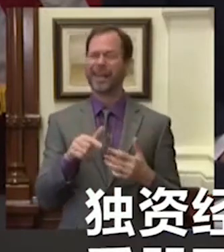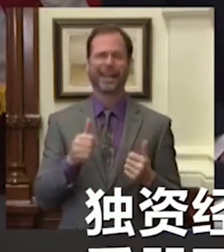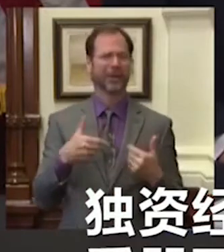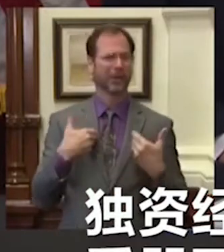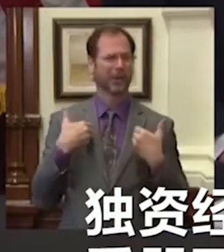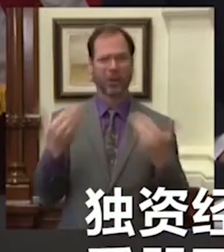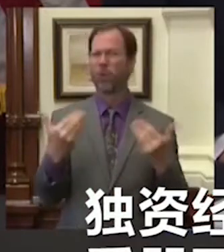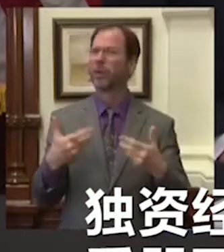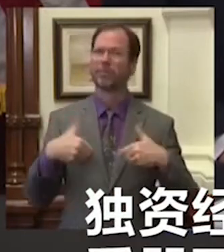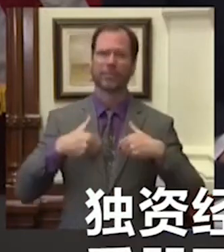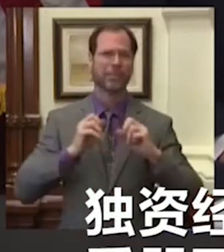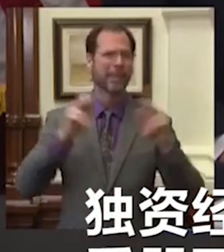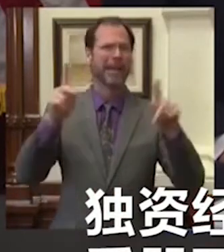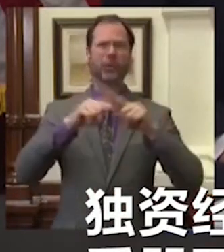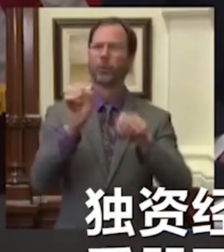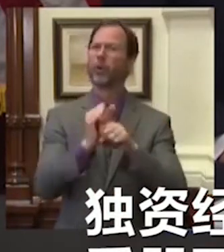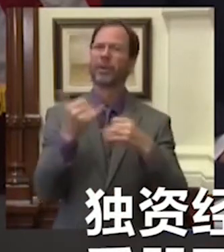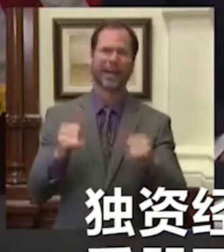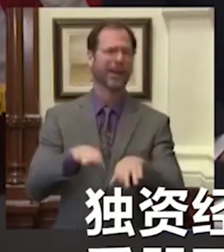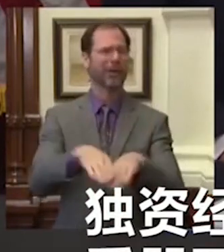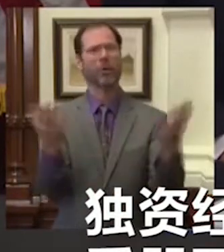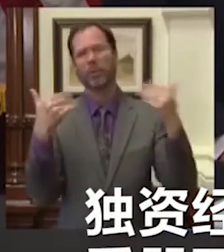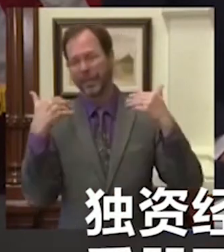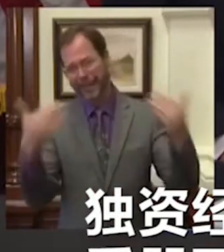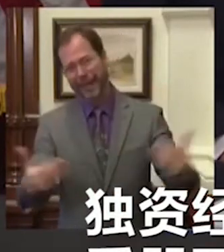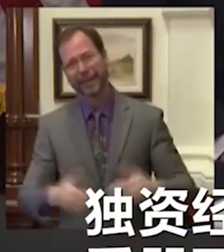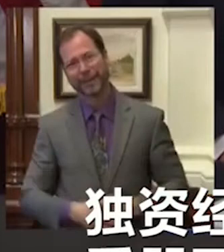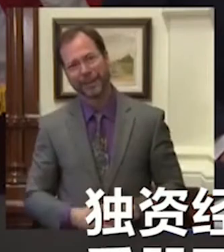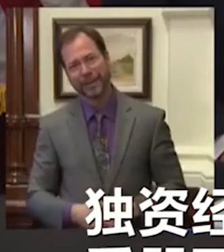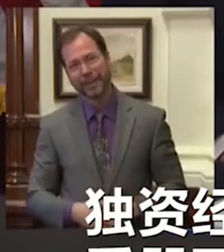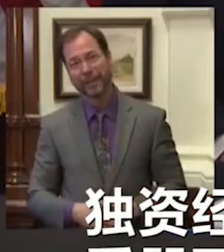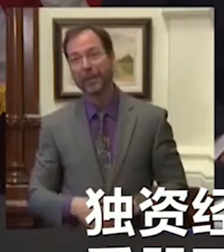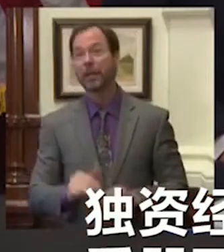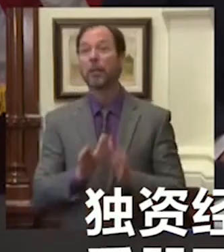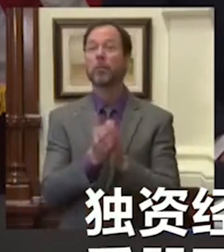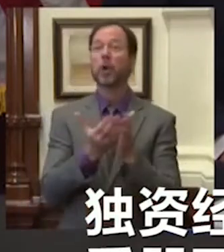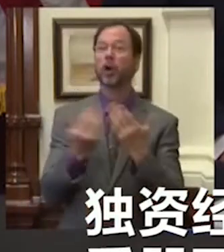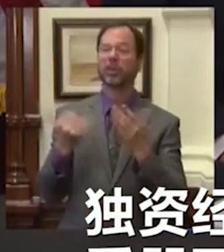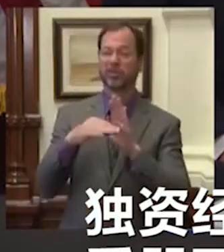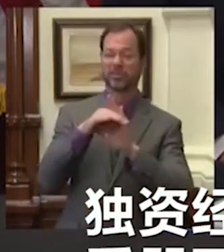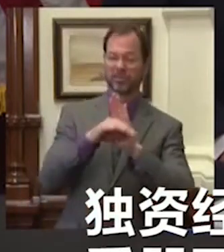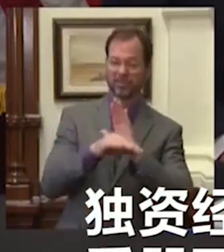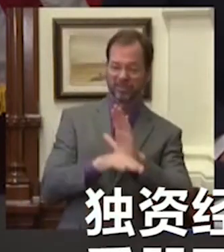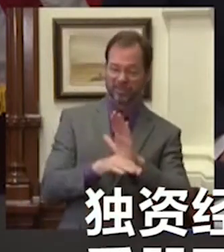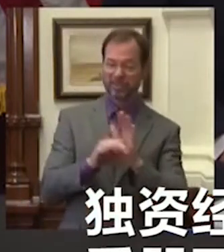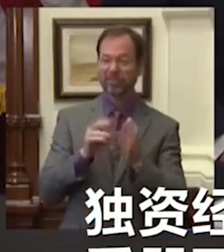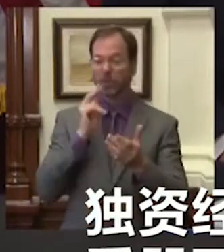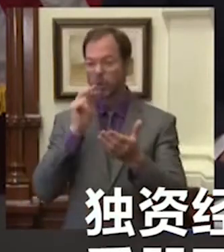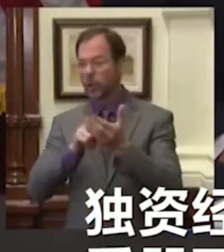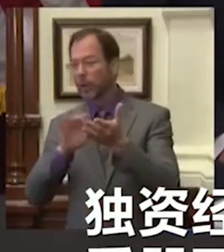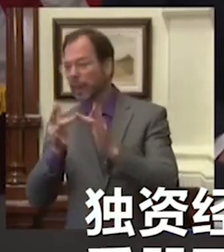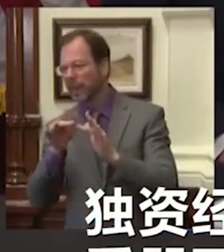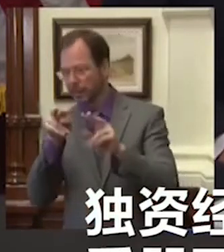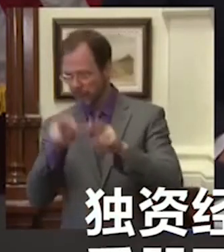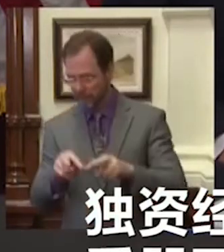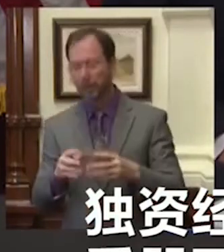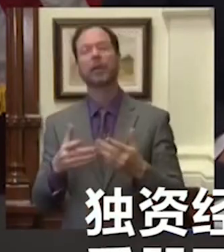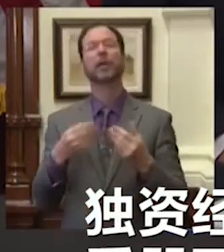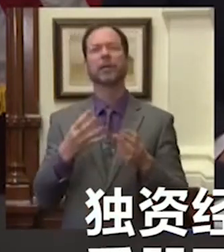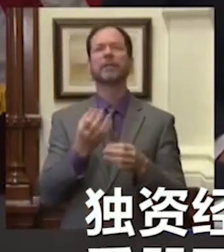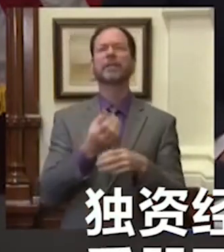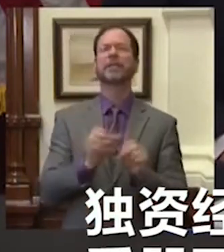to work now. The guidance in this book and online provides